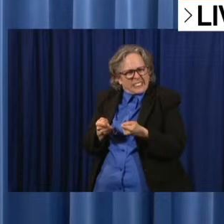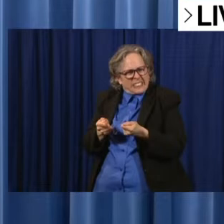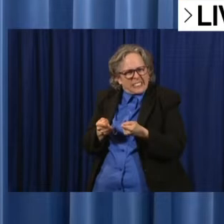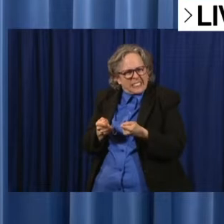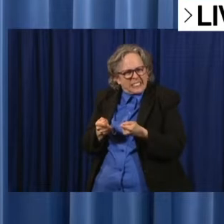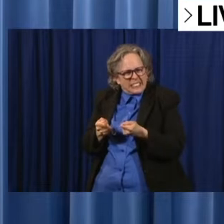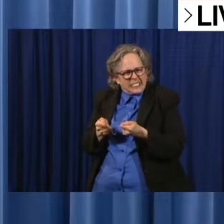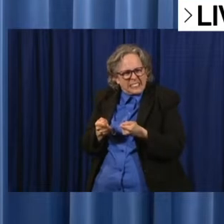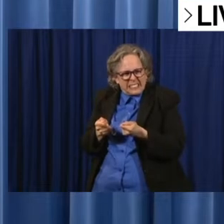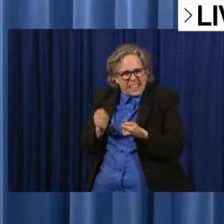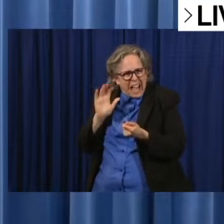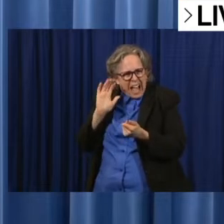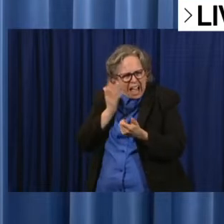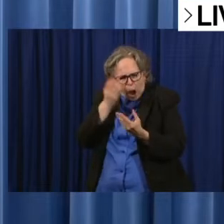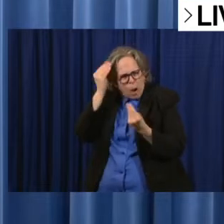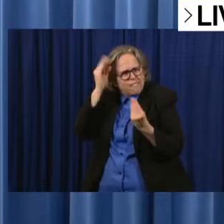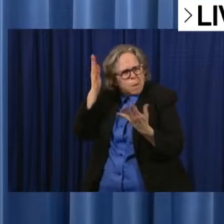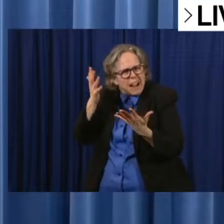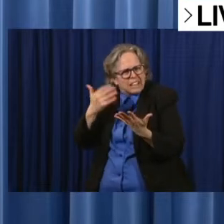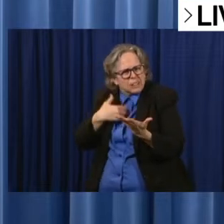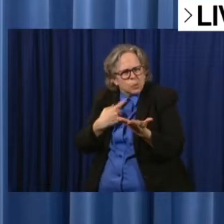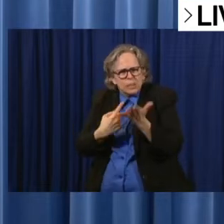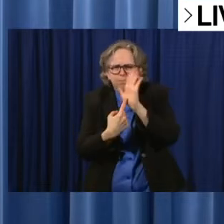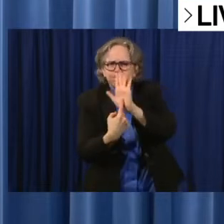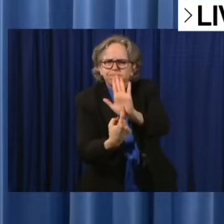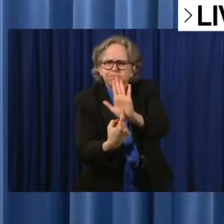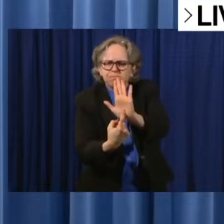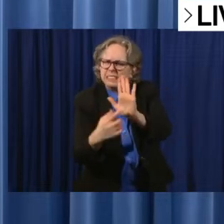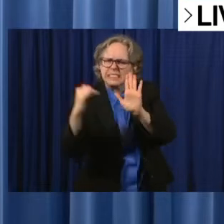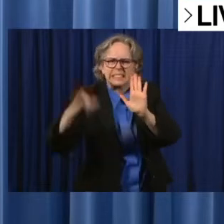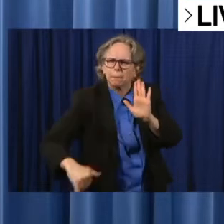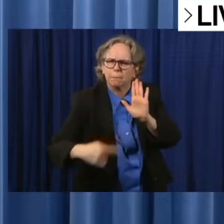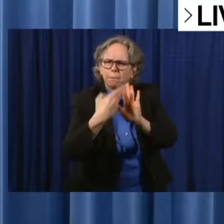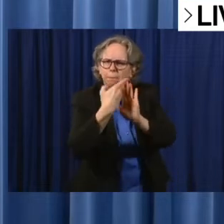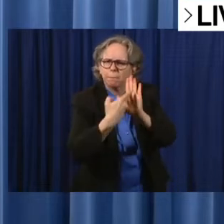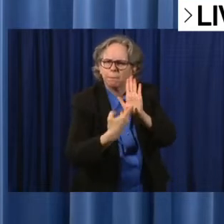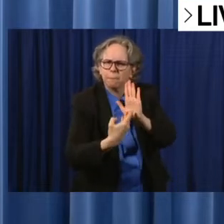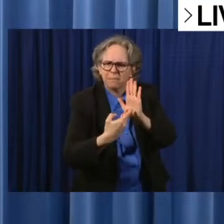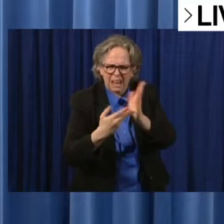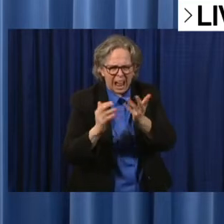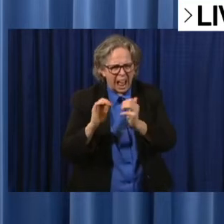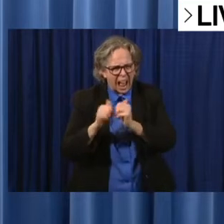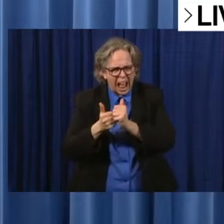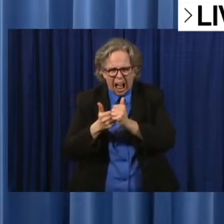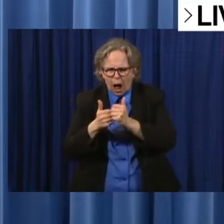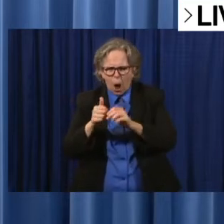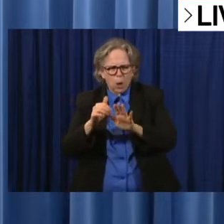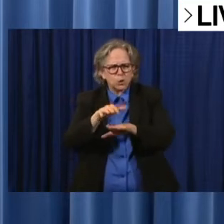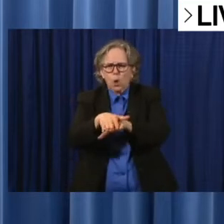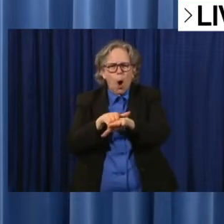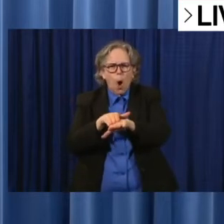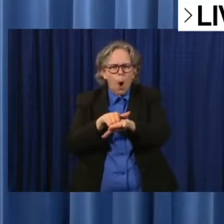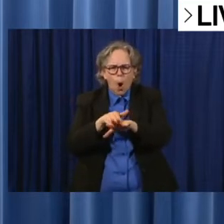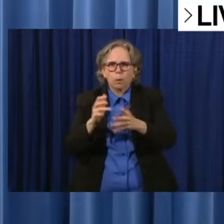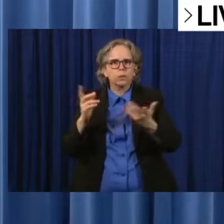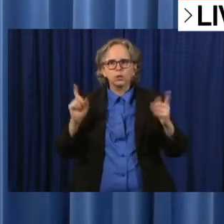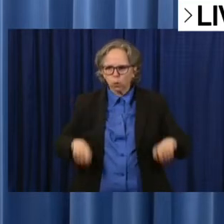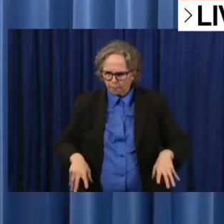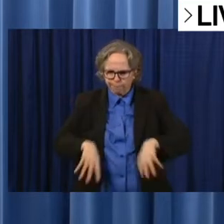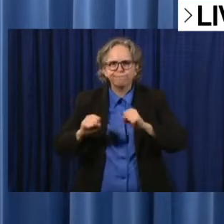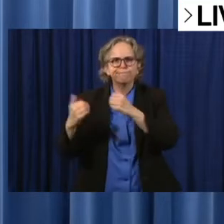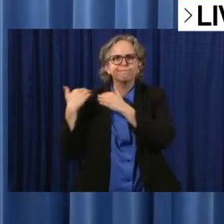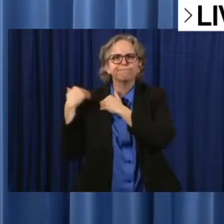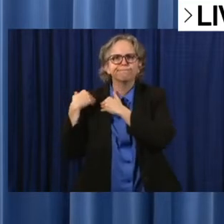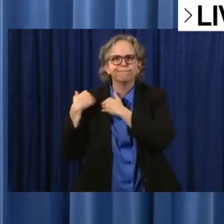only be done by distancing. Spread of the disease, distance. more